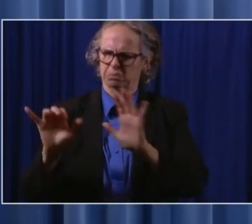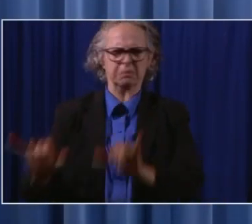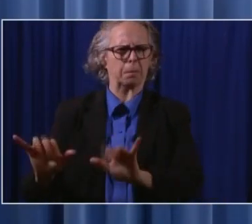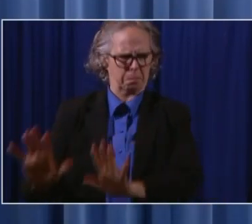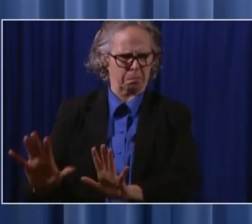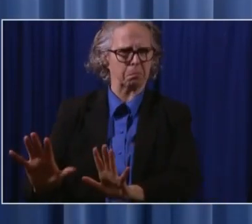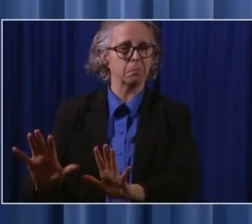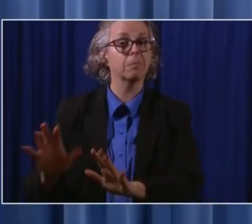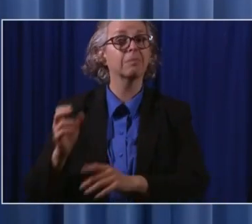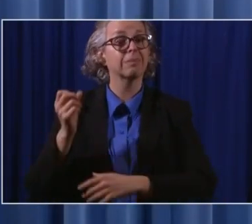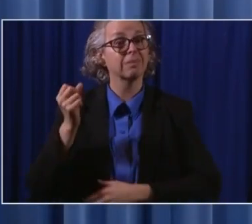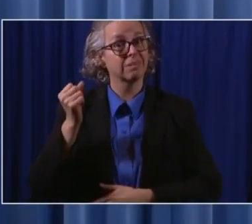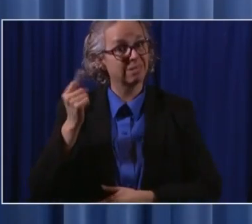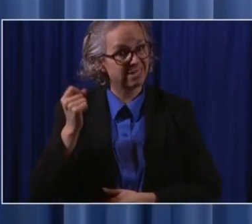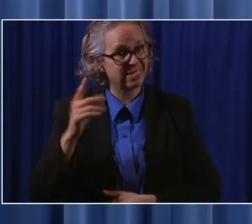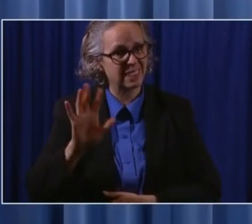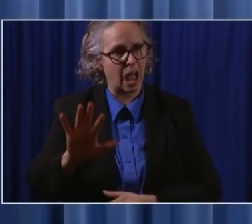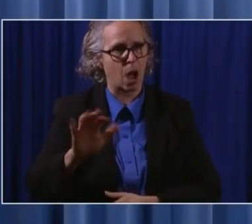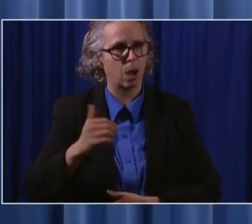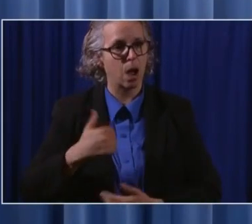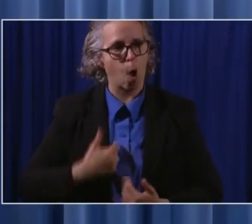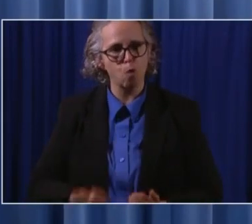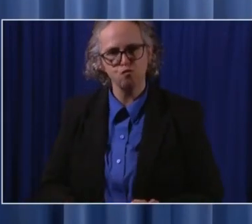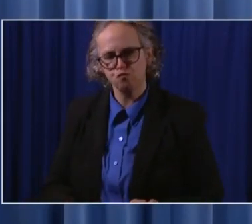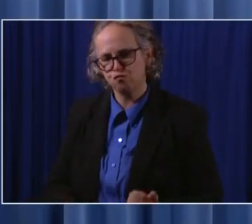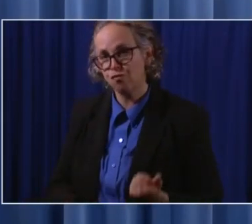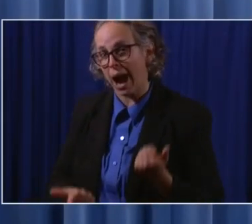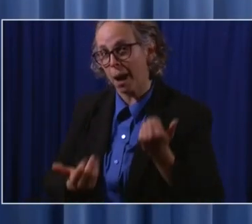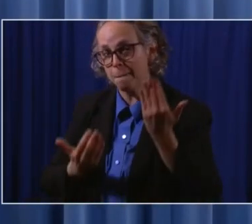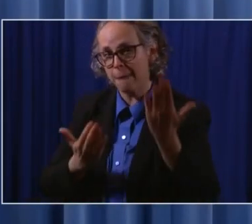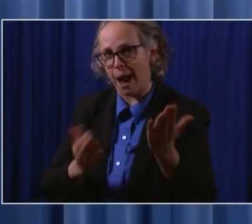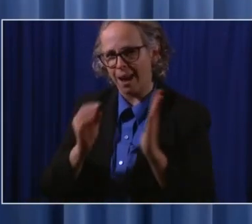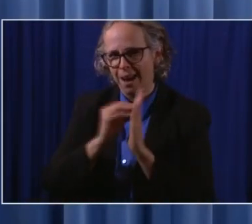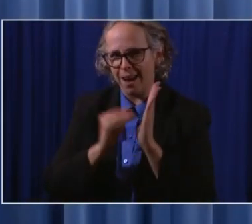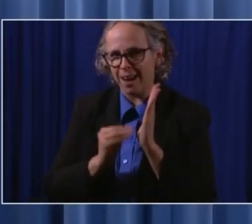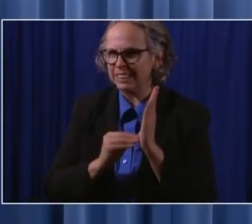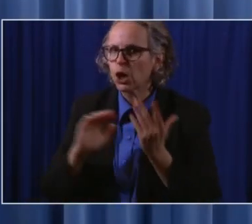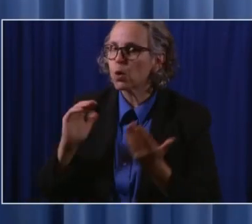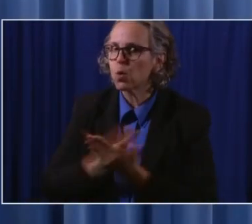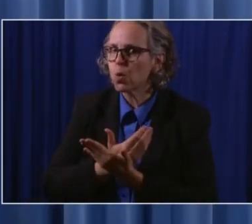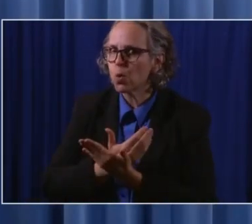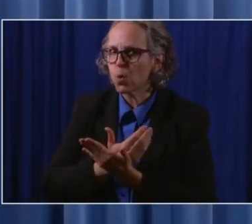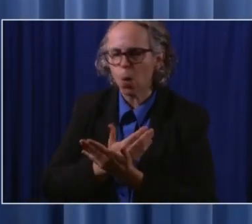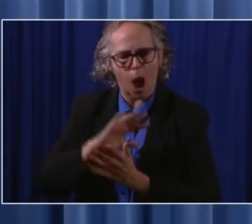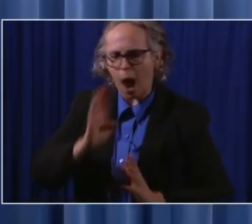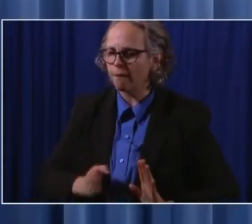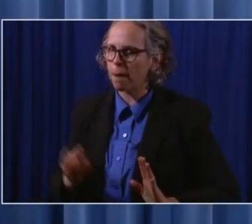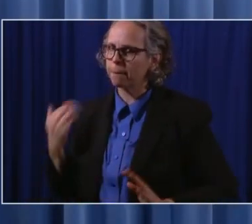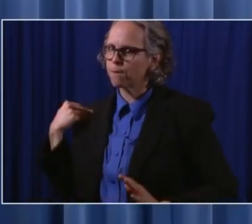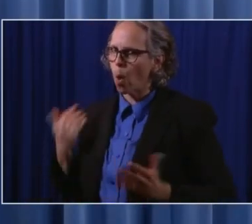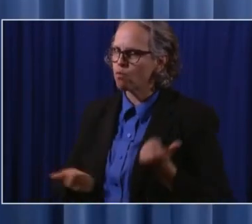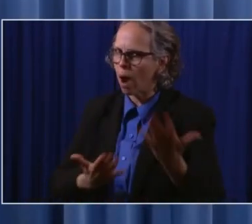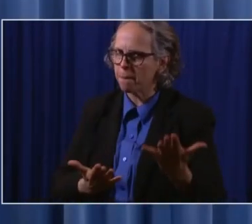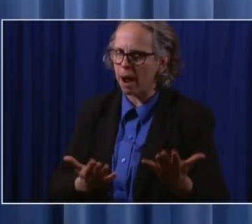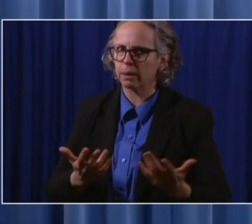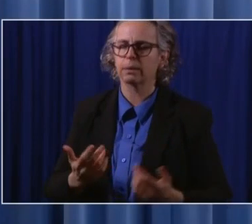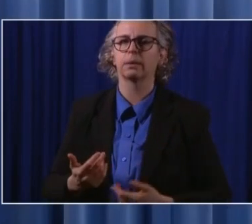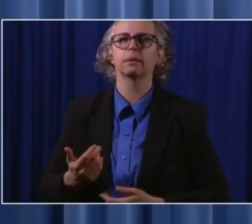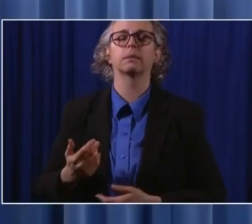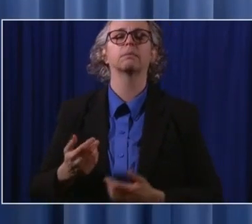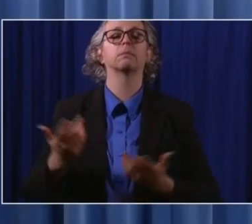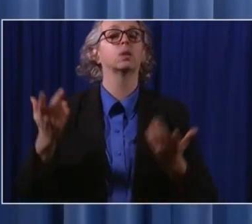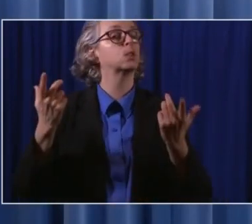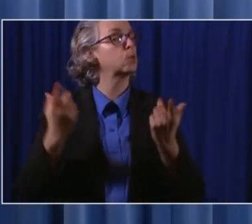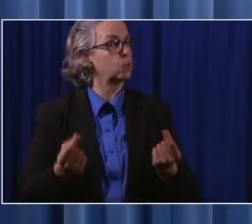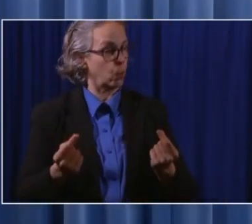me read the recommendations, because these are new. They're certainly new in one place, and we would just ask everyone